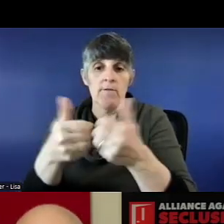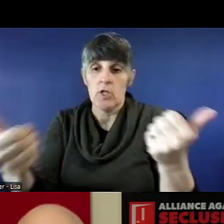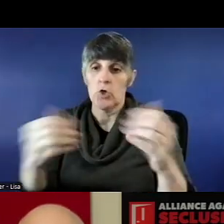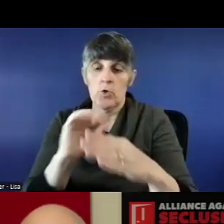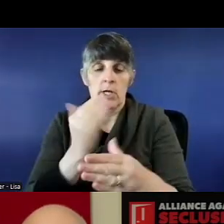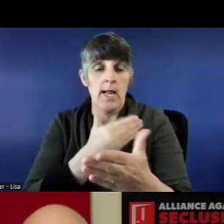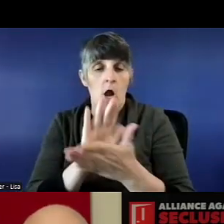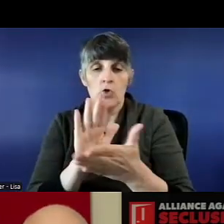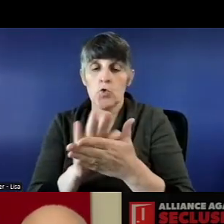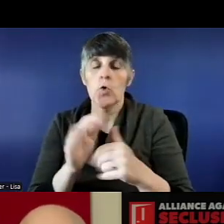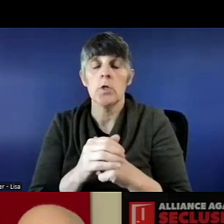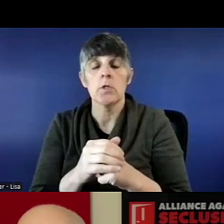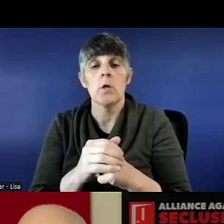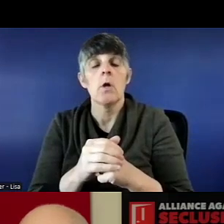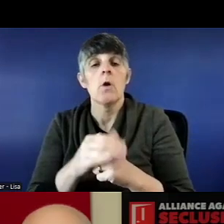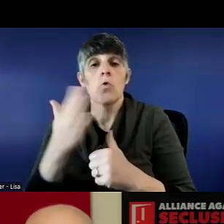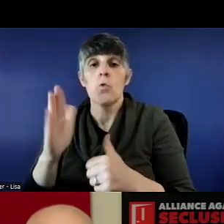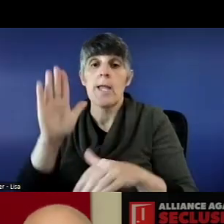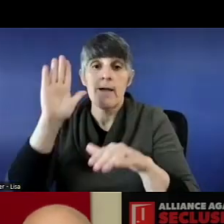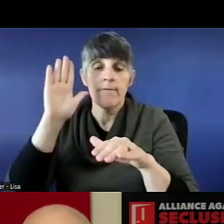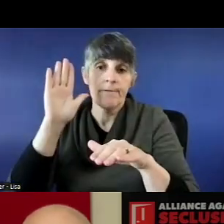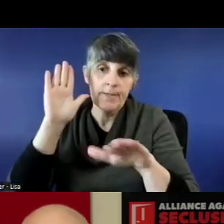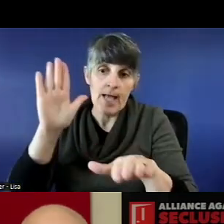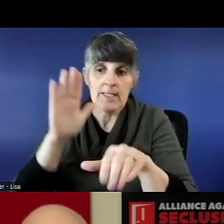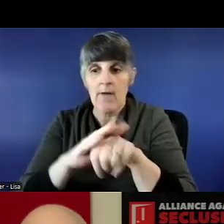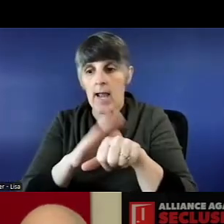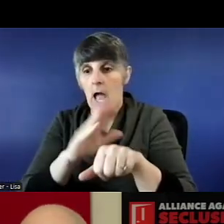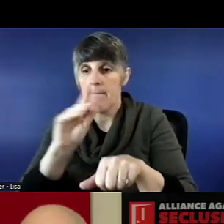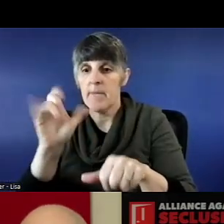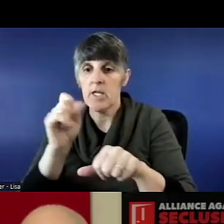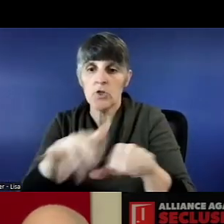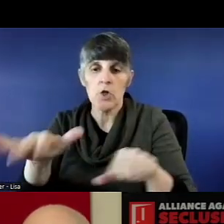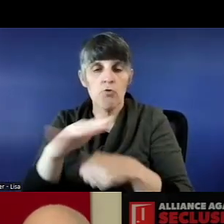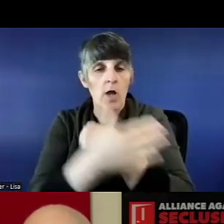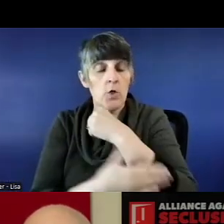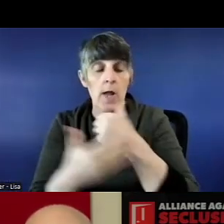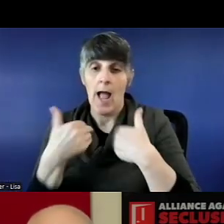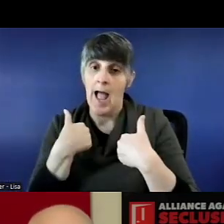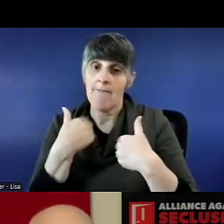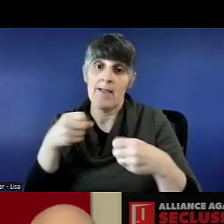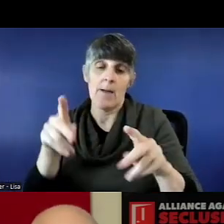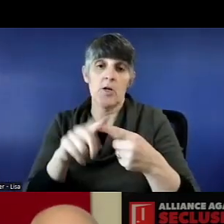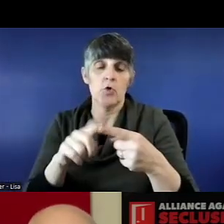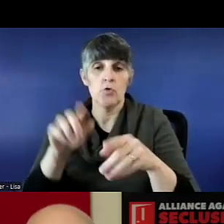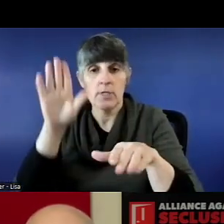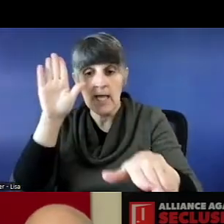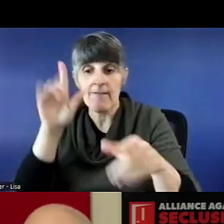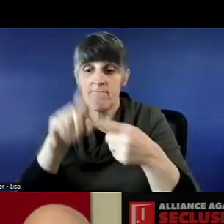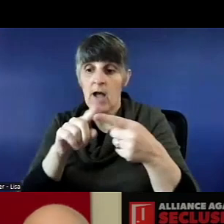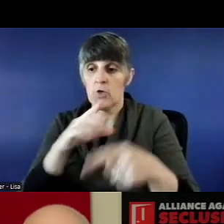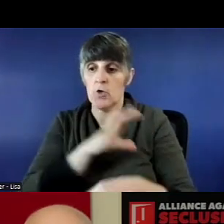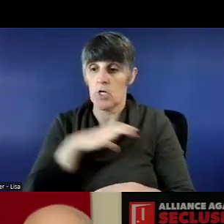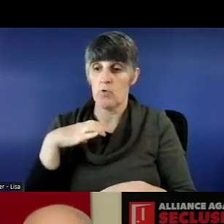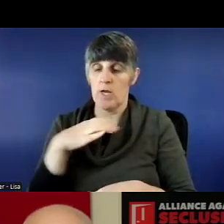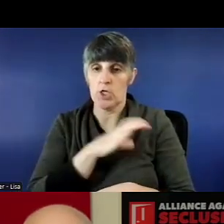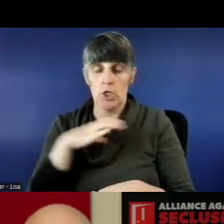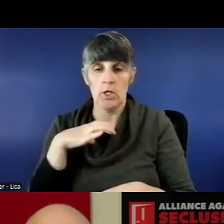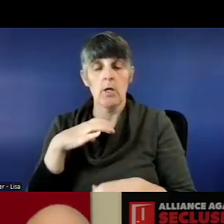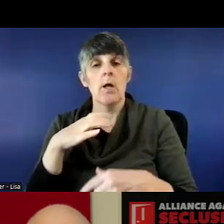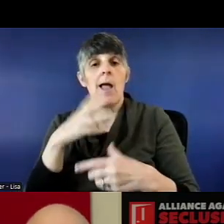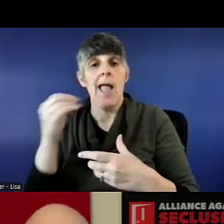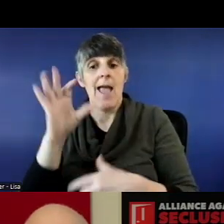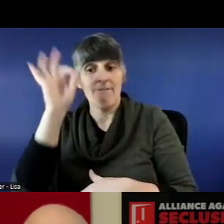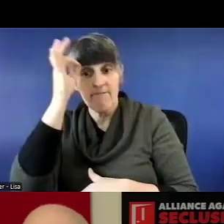schools. We have testified on bills across the country. I've had the opportunity to testify to congressional committees on federal